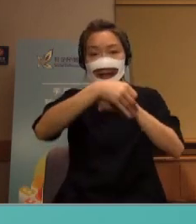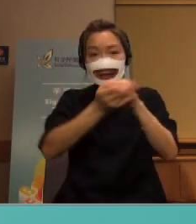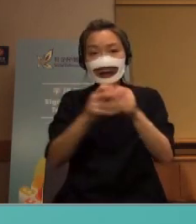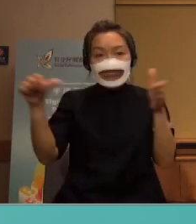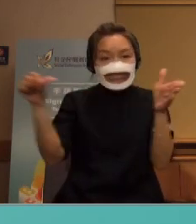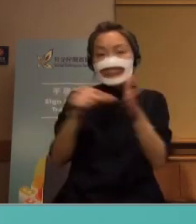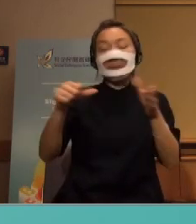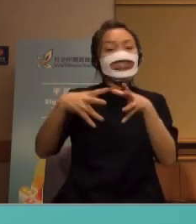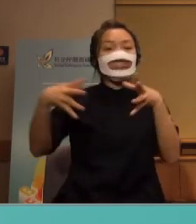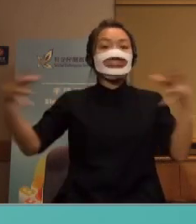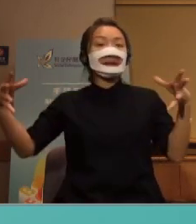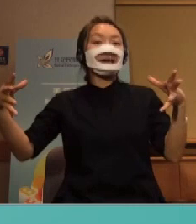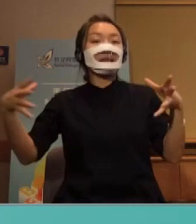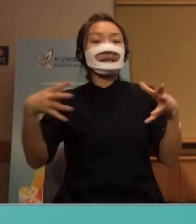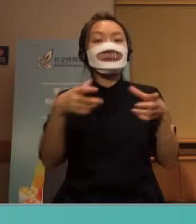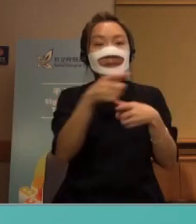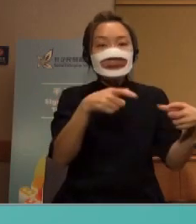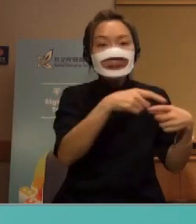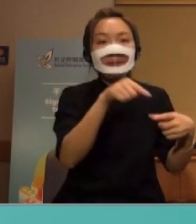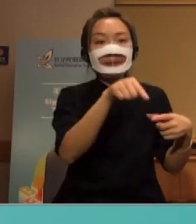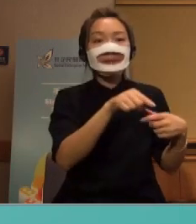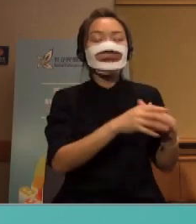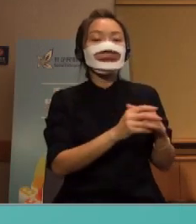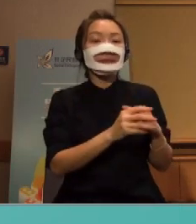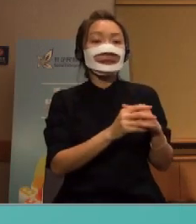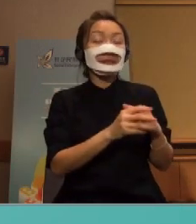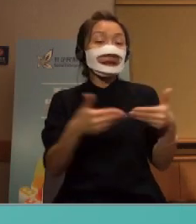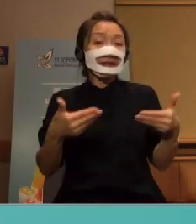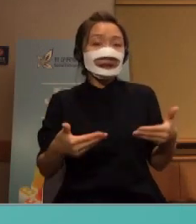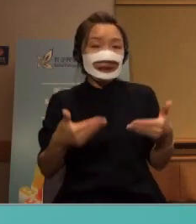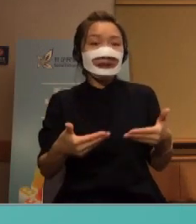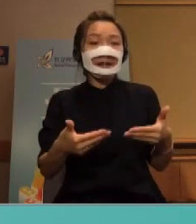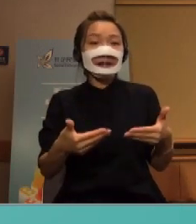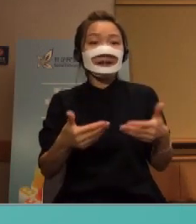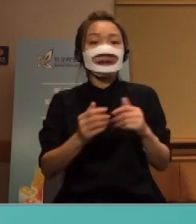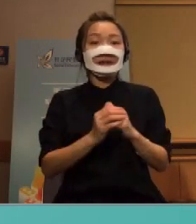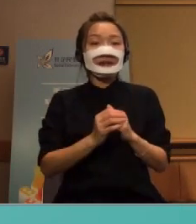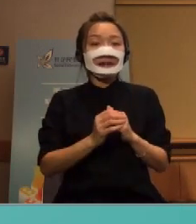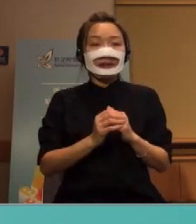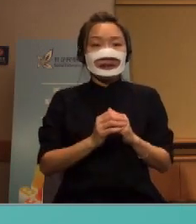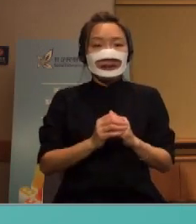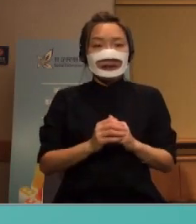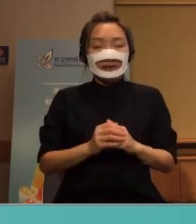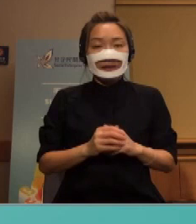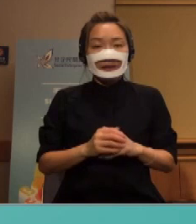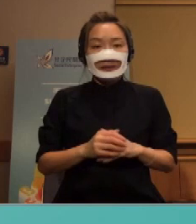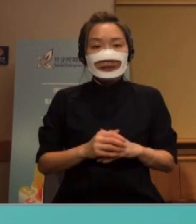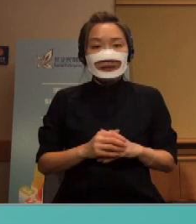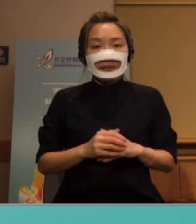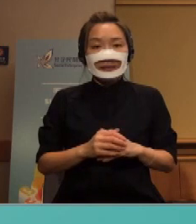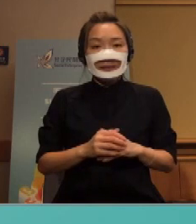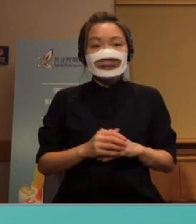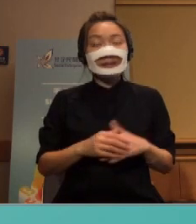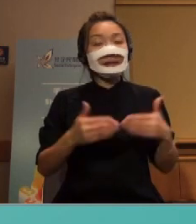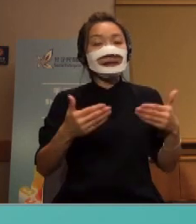about $1 billion today. But the voluntary carbon market is where I see the most potential, because unlike the compliance one, the voluntary one allows every person